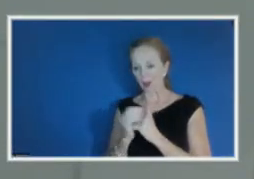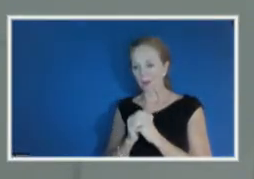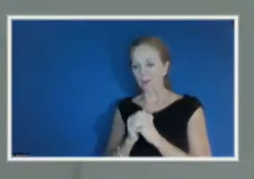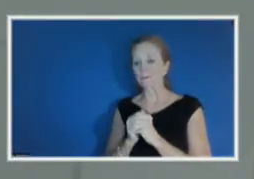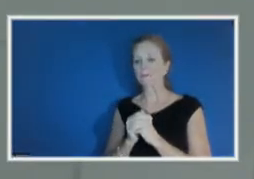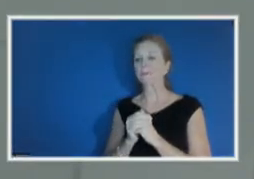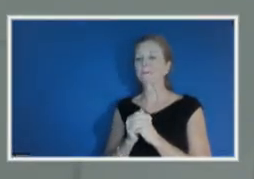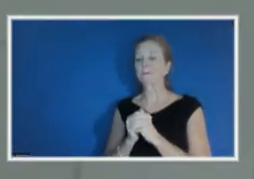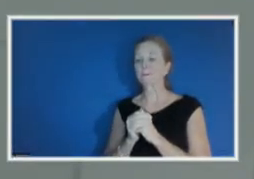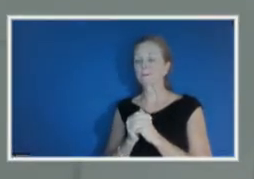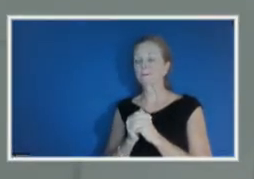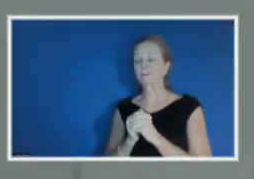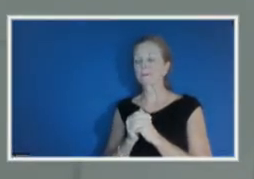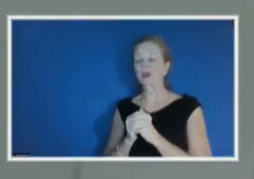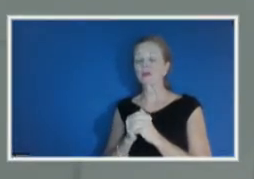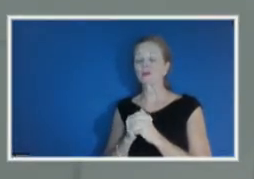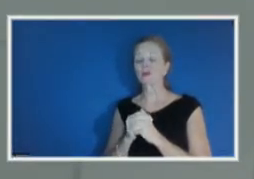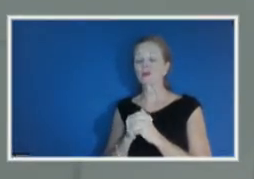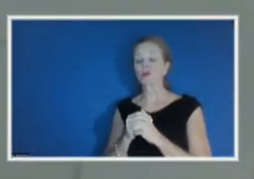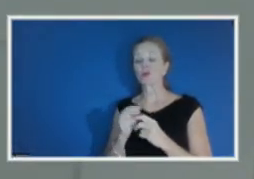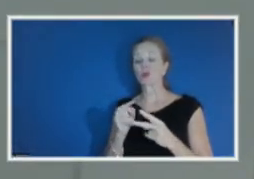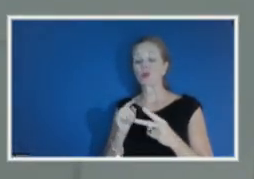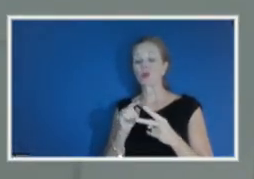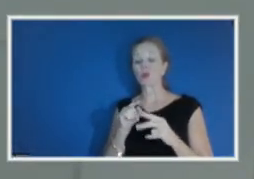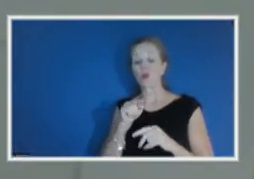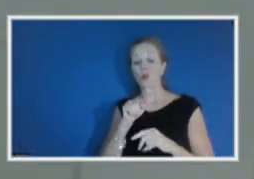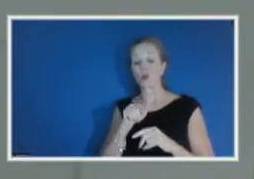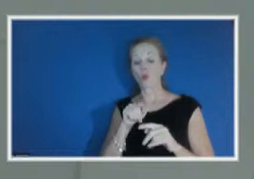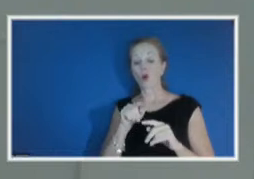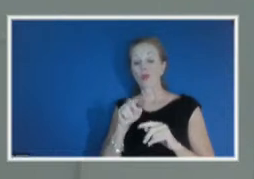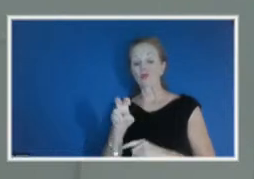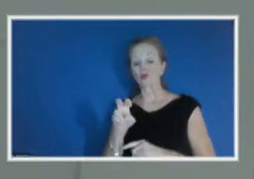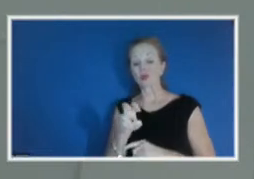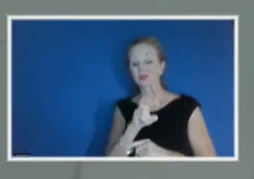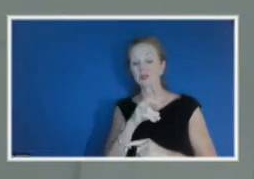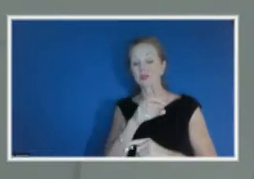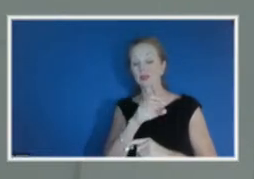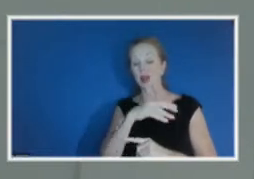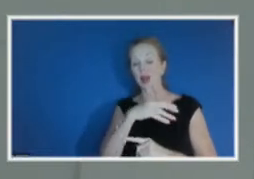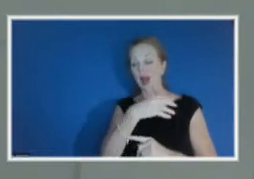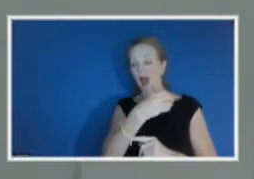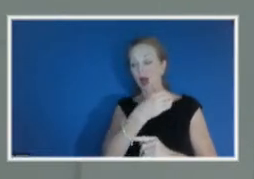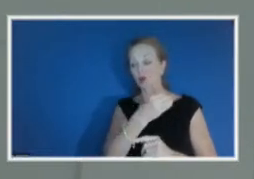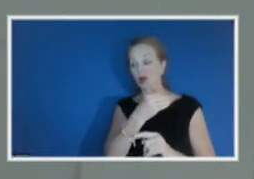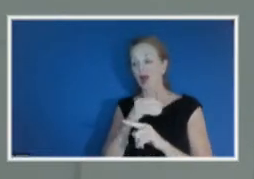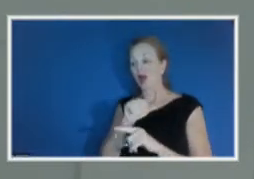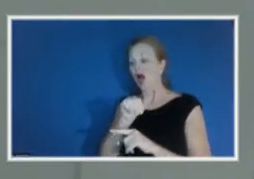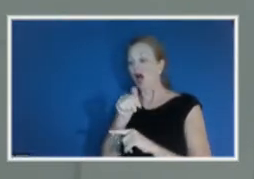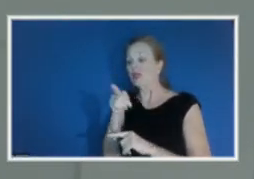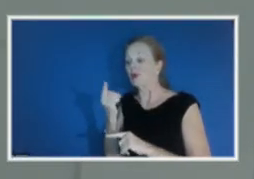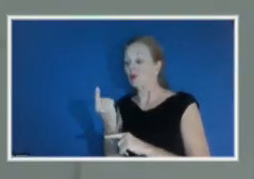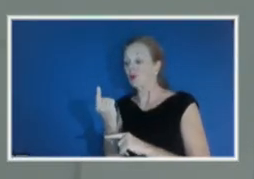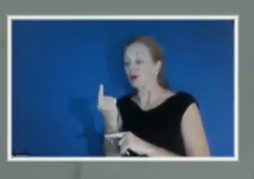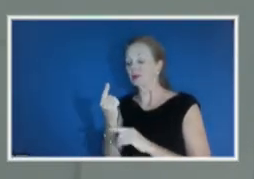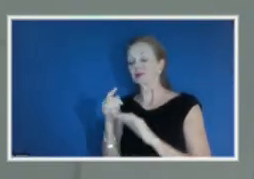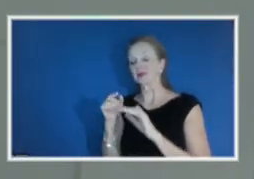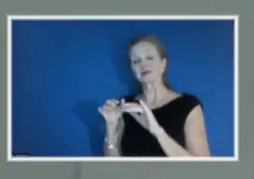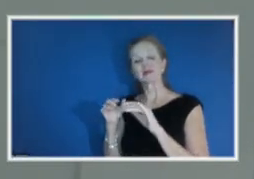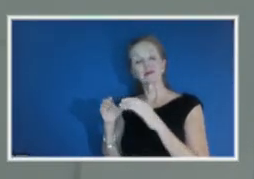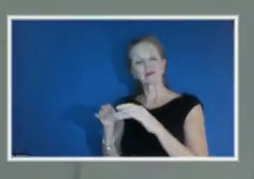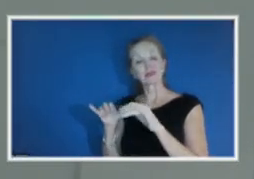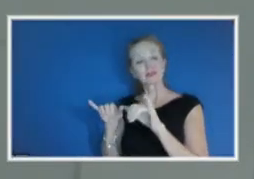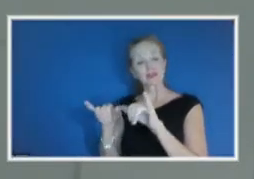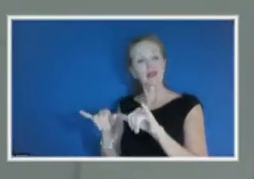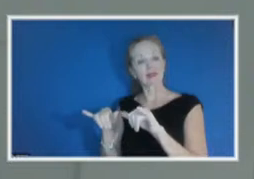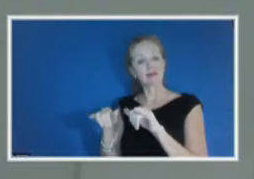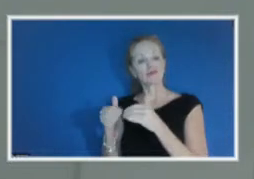of one that transitioned out, but one that's been there the entire time. Correct. And I believe that's important